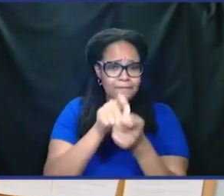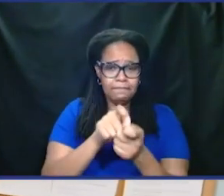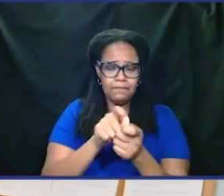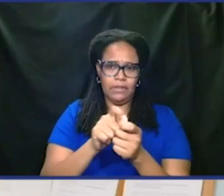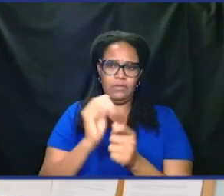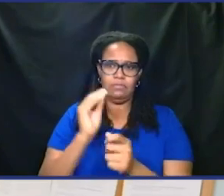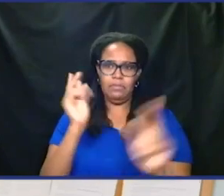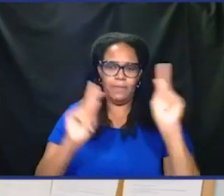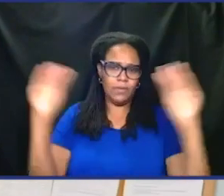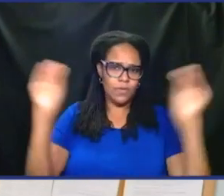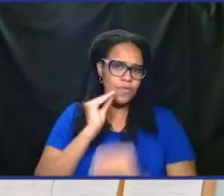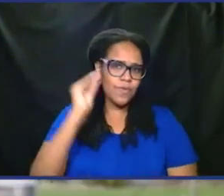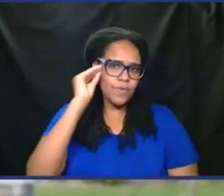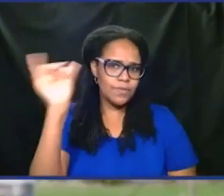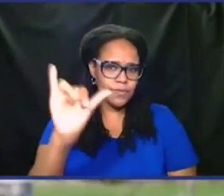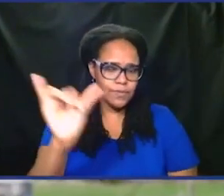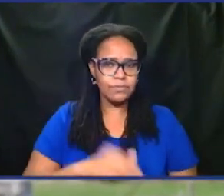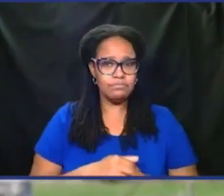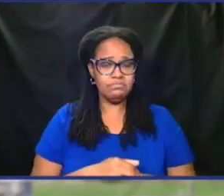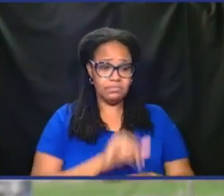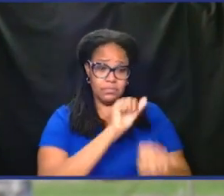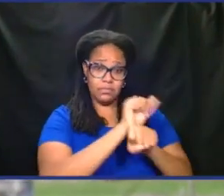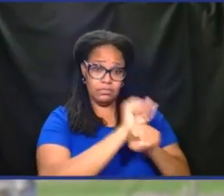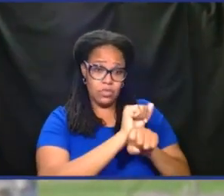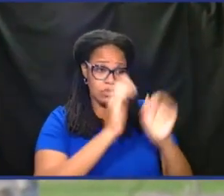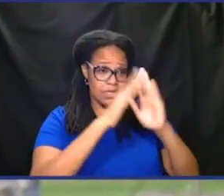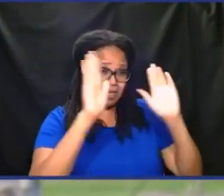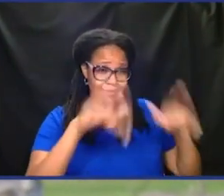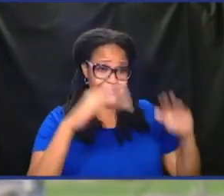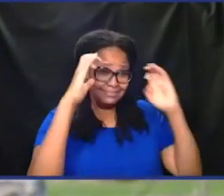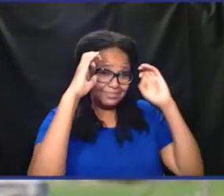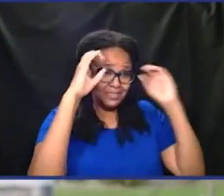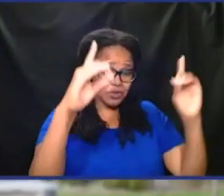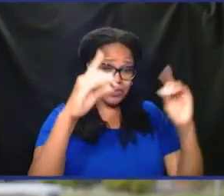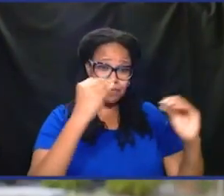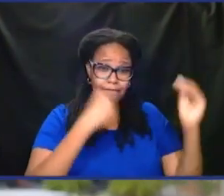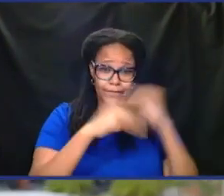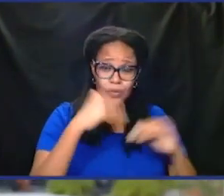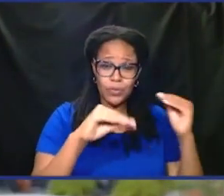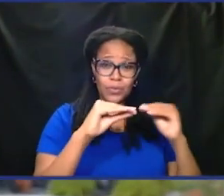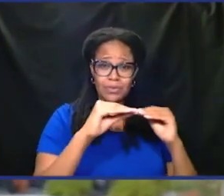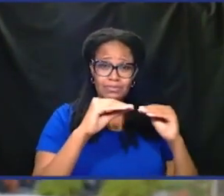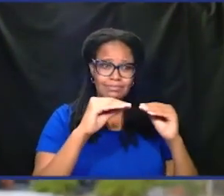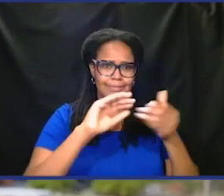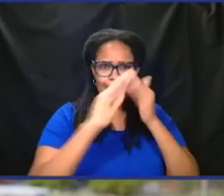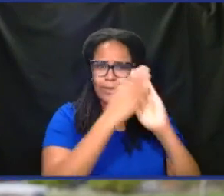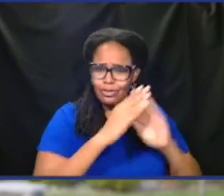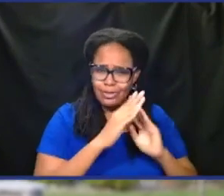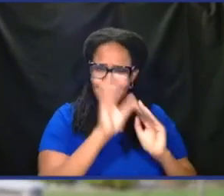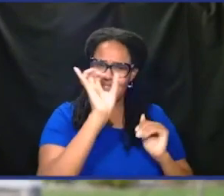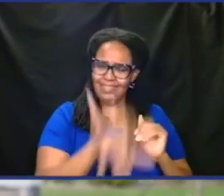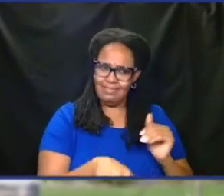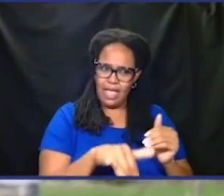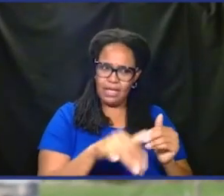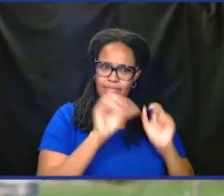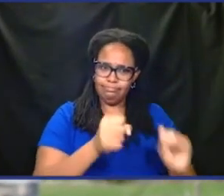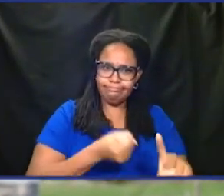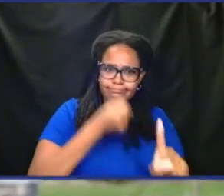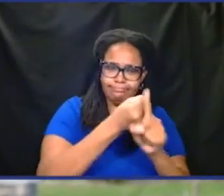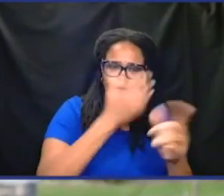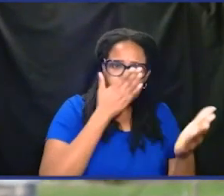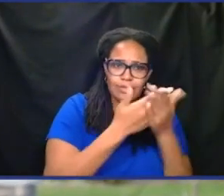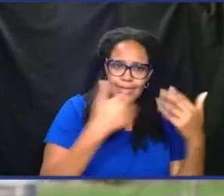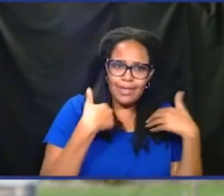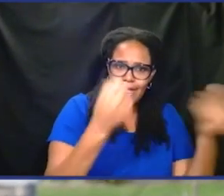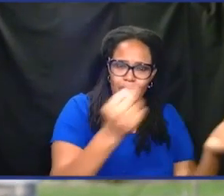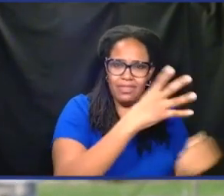homeless population. Employment, housing, education, food, and community also make the difference between good health and a